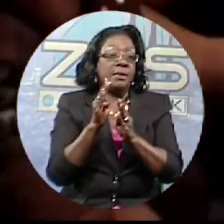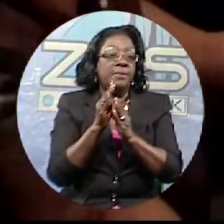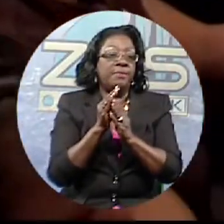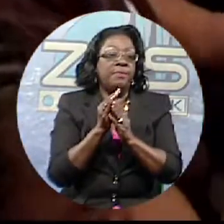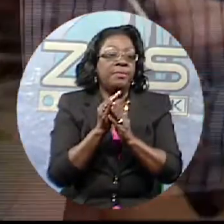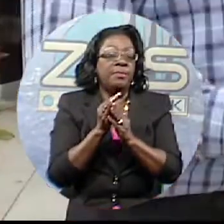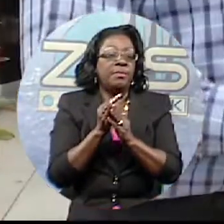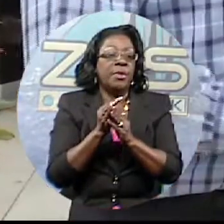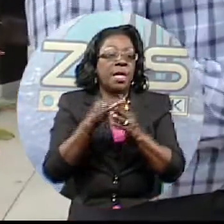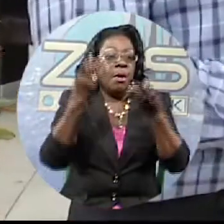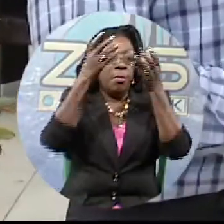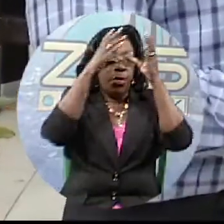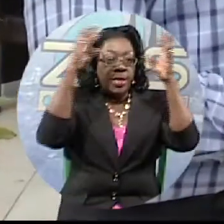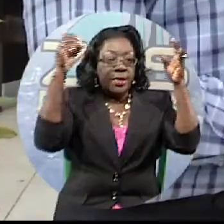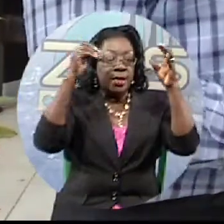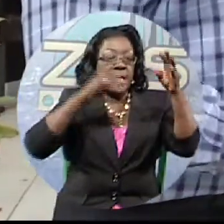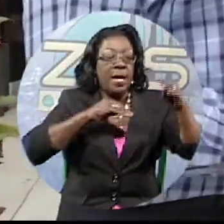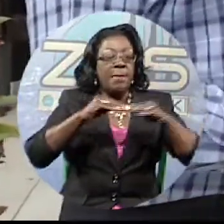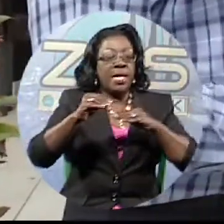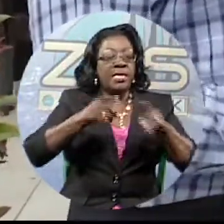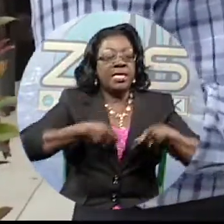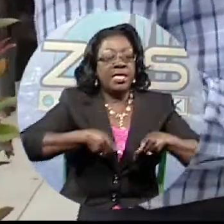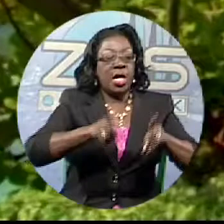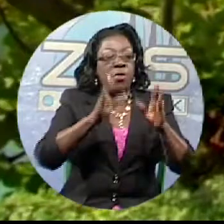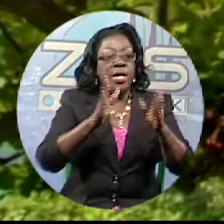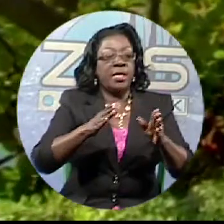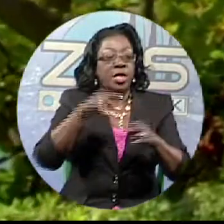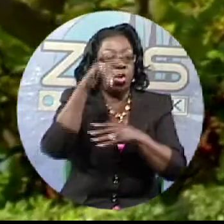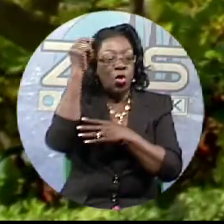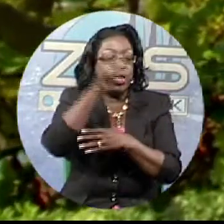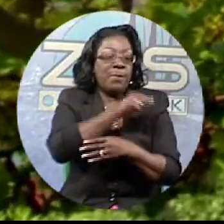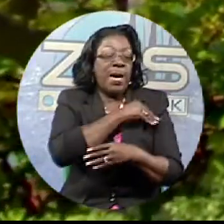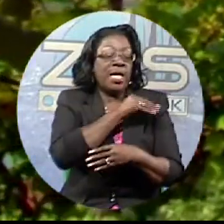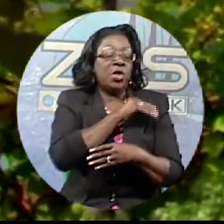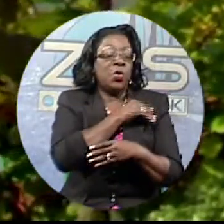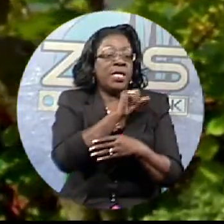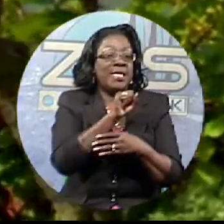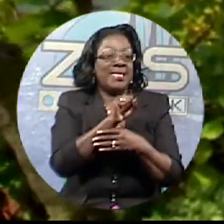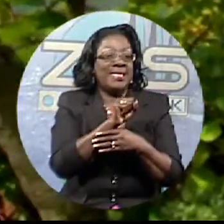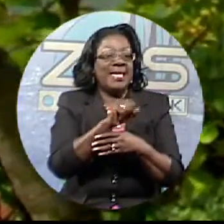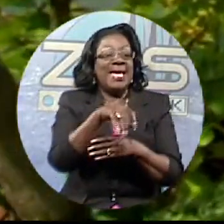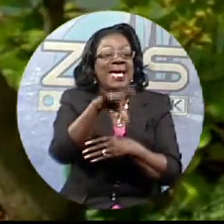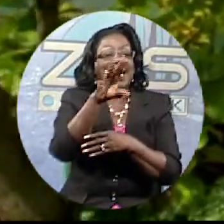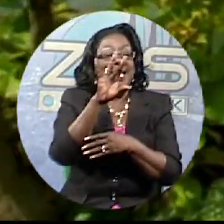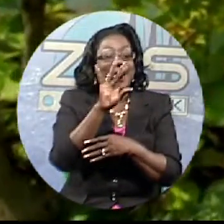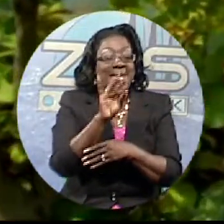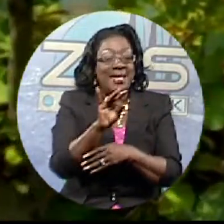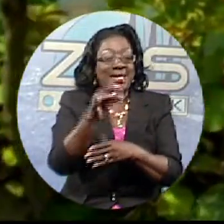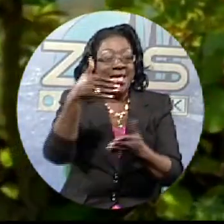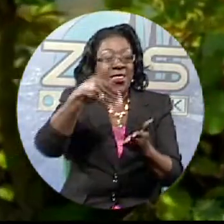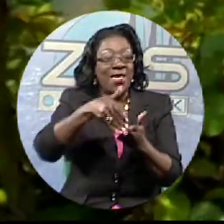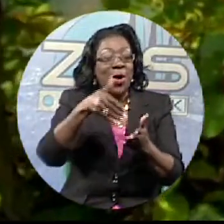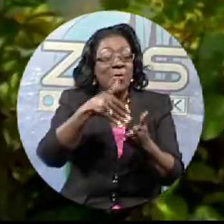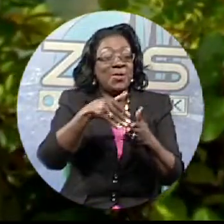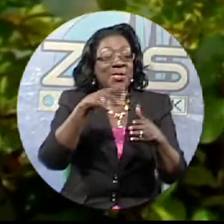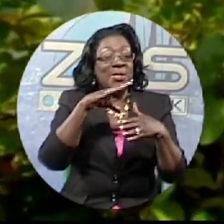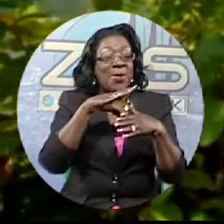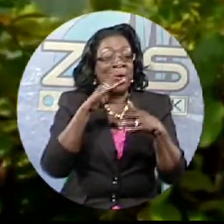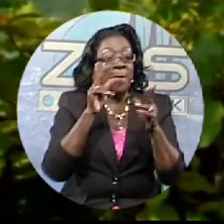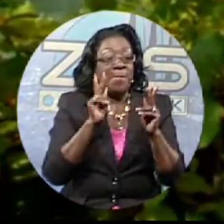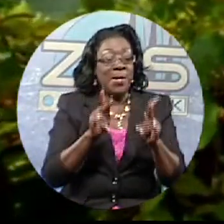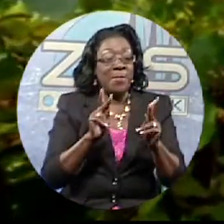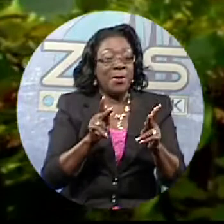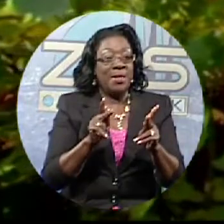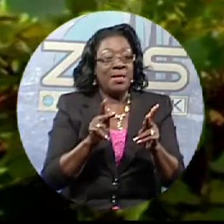60%. President and Managing Director George Markantonis. 8,000 people, approximately 8,000